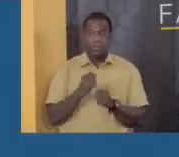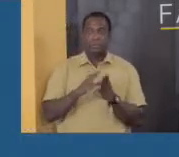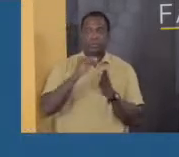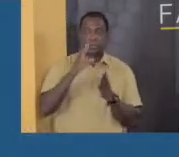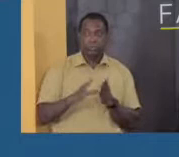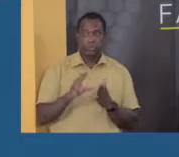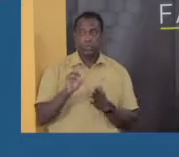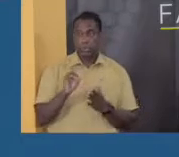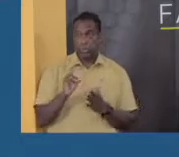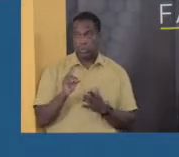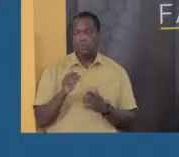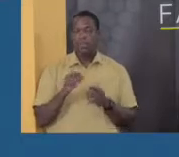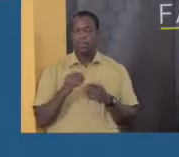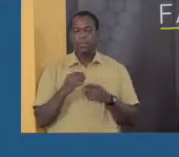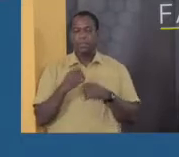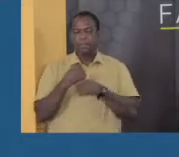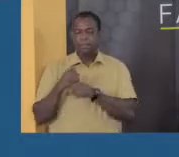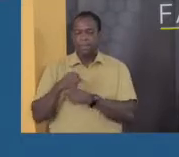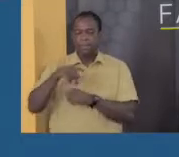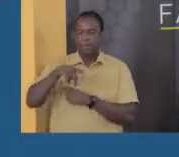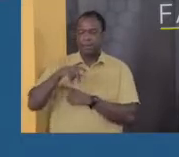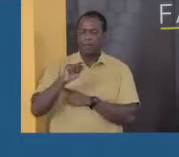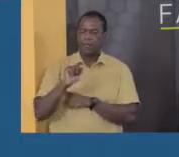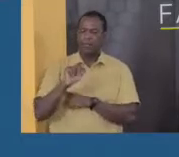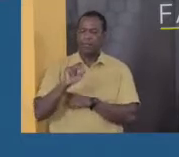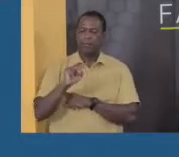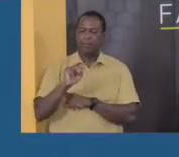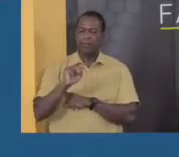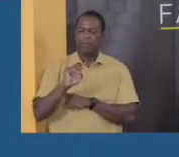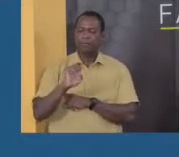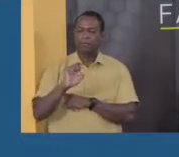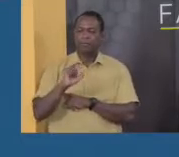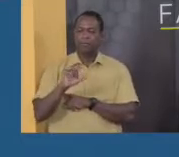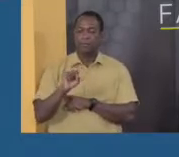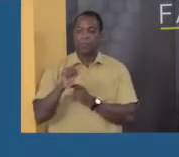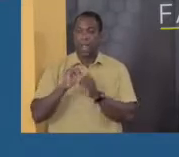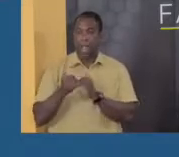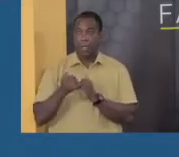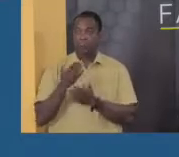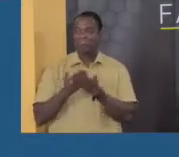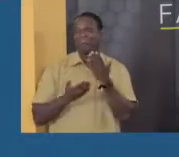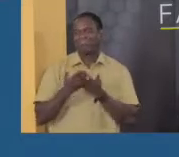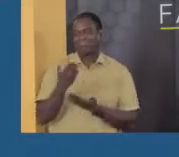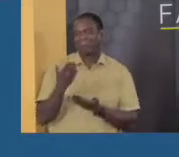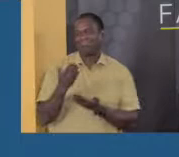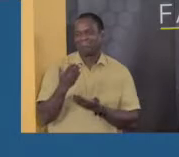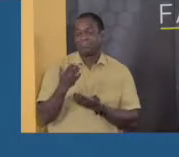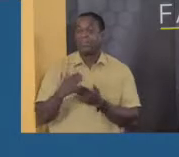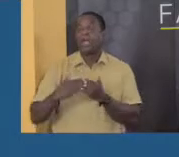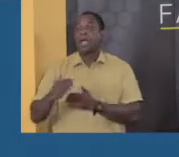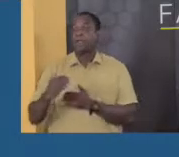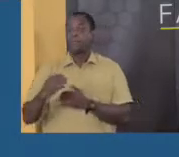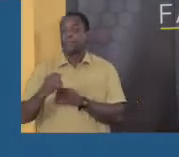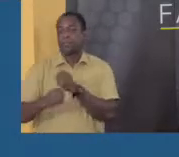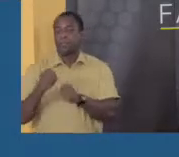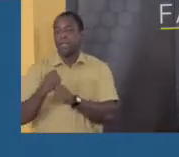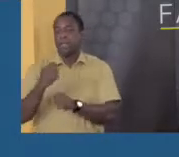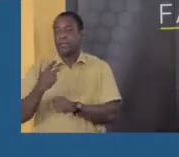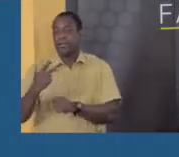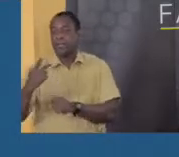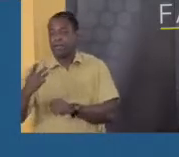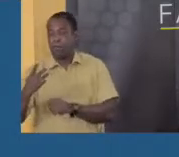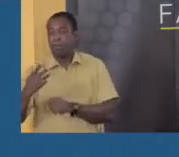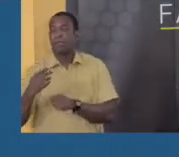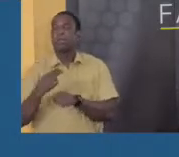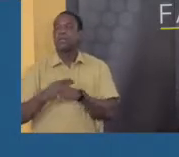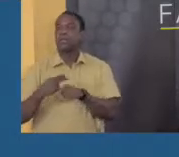do patterns by hand and they grade. When they get to the third year, then we have CAD, which will design